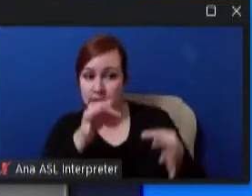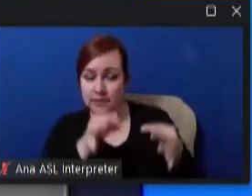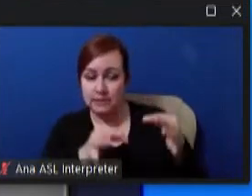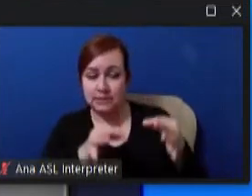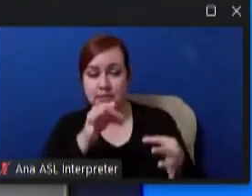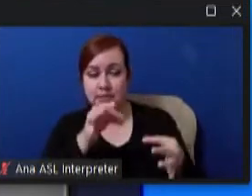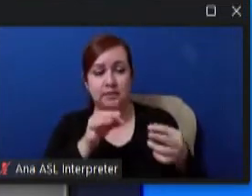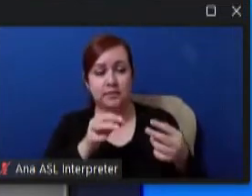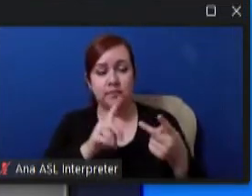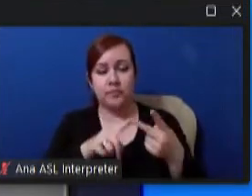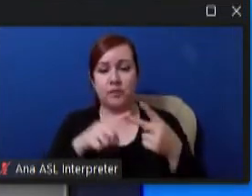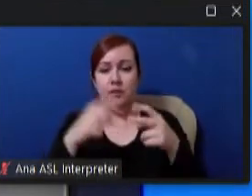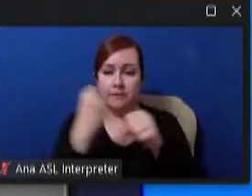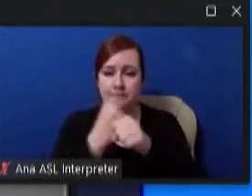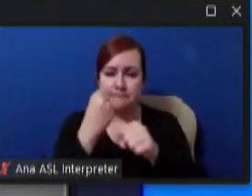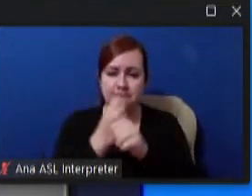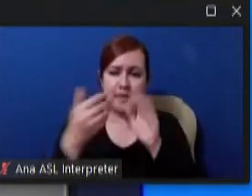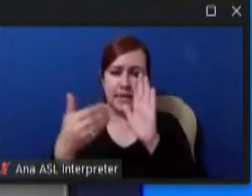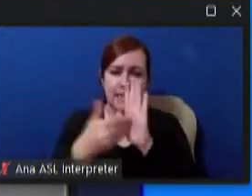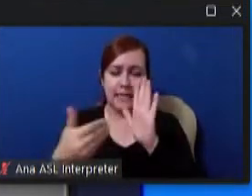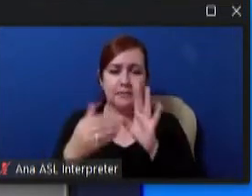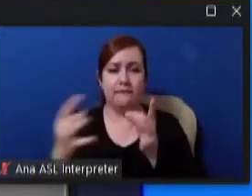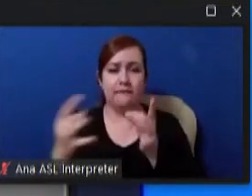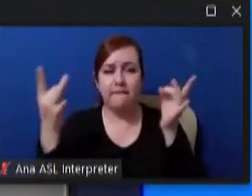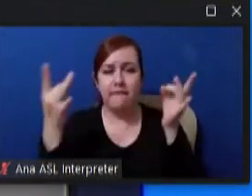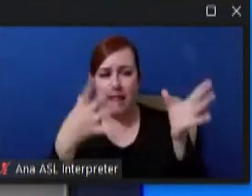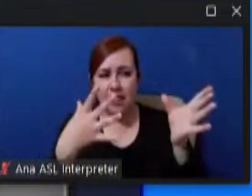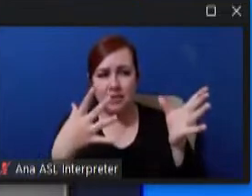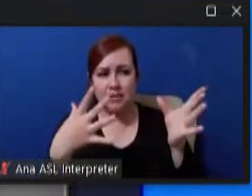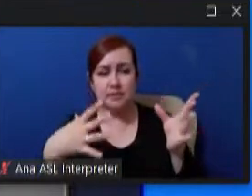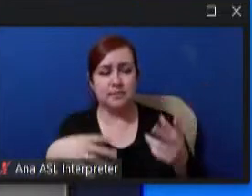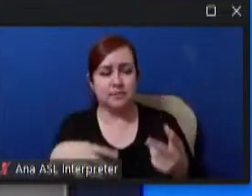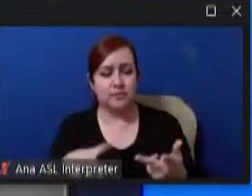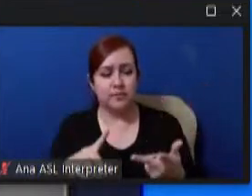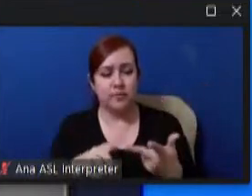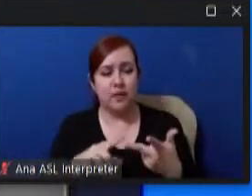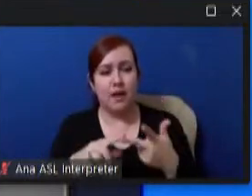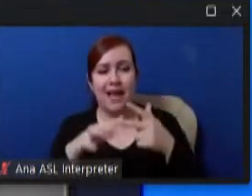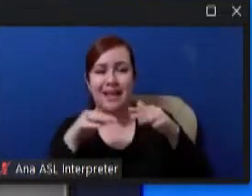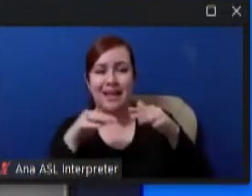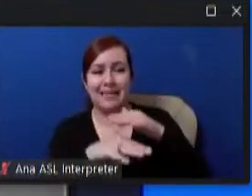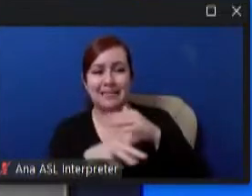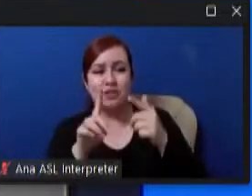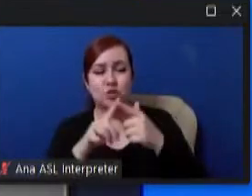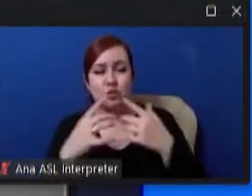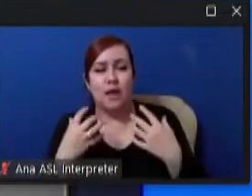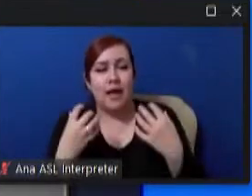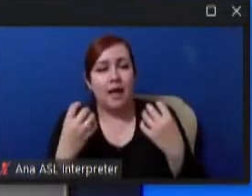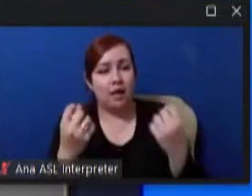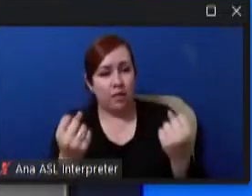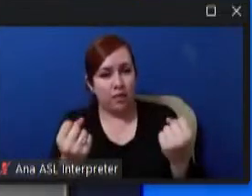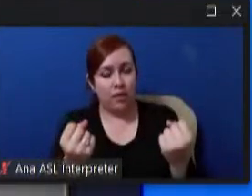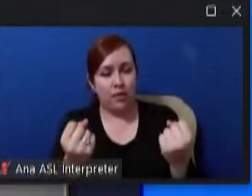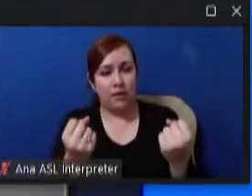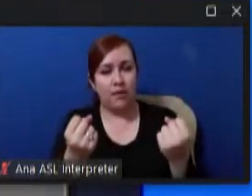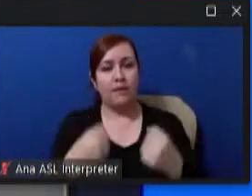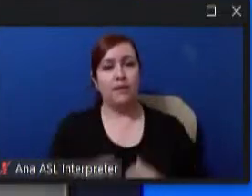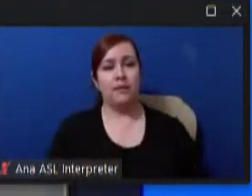justice, the fight against violence, access to health care,